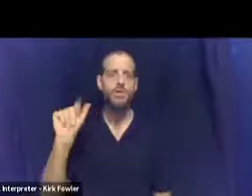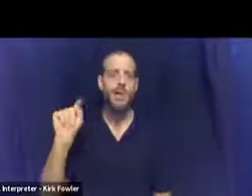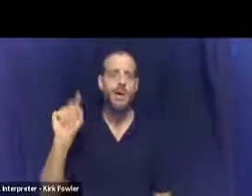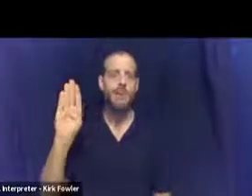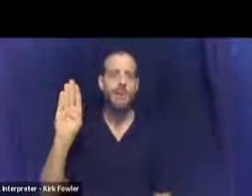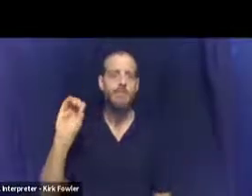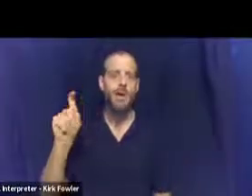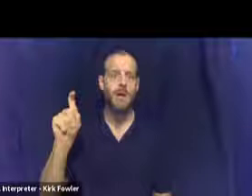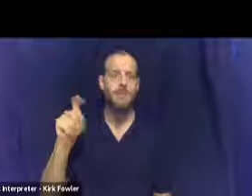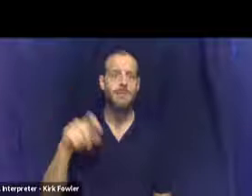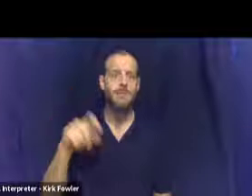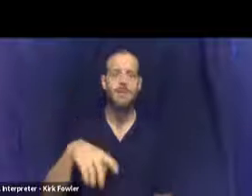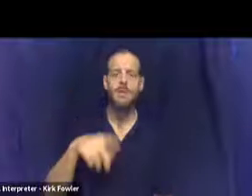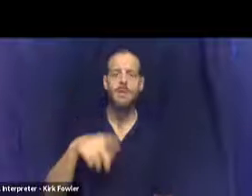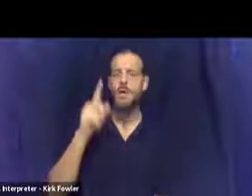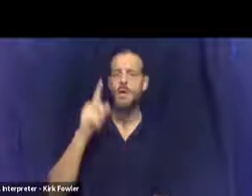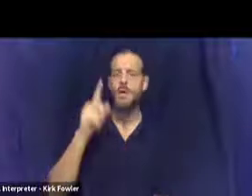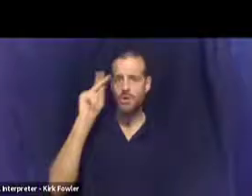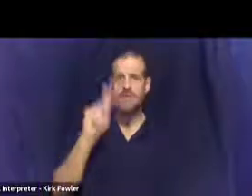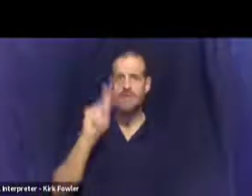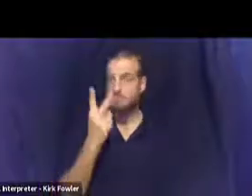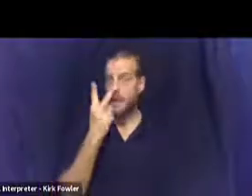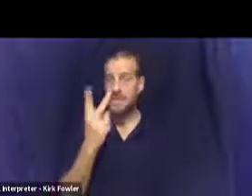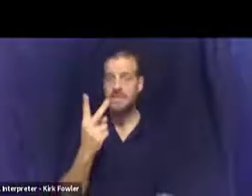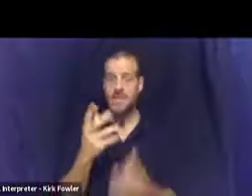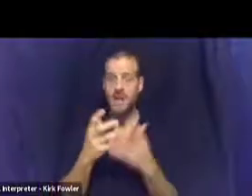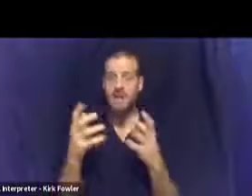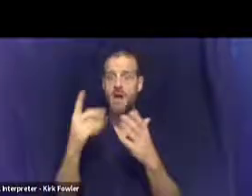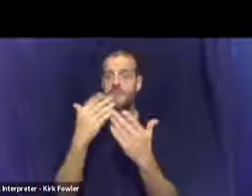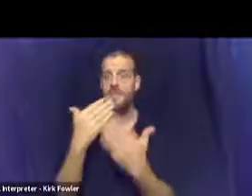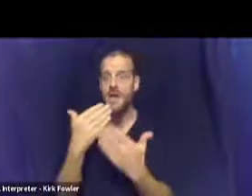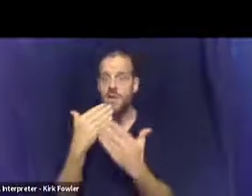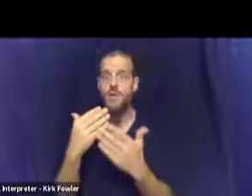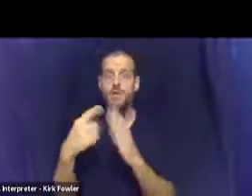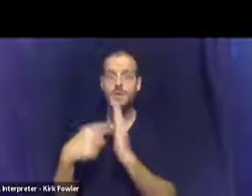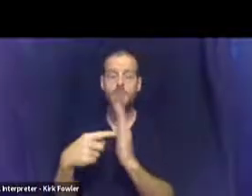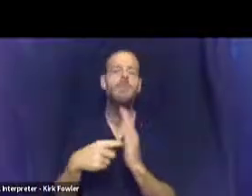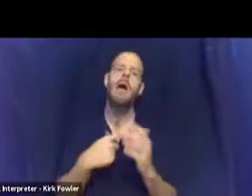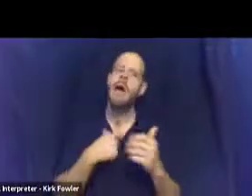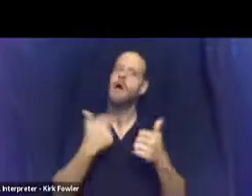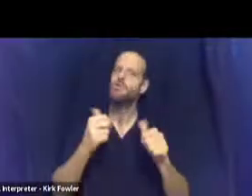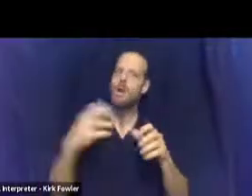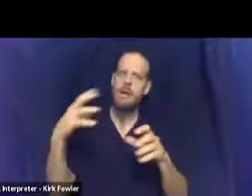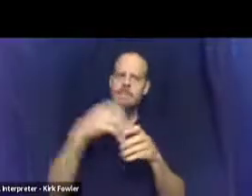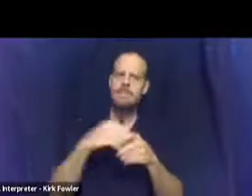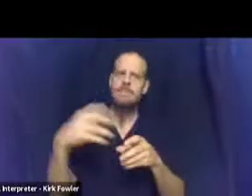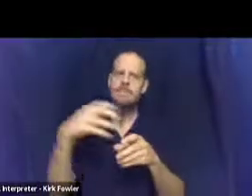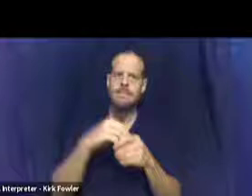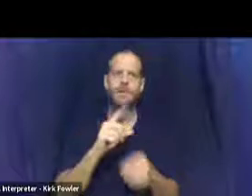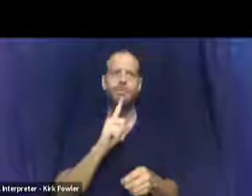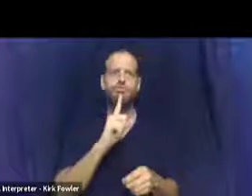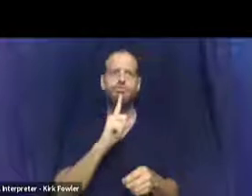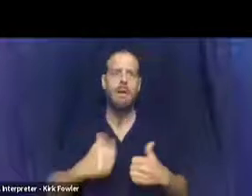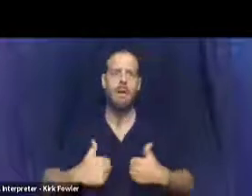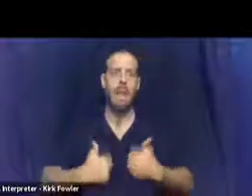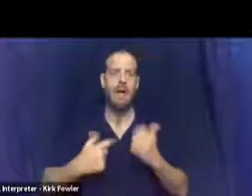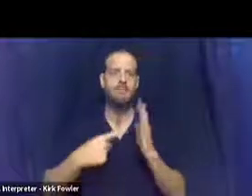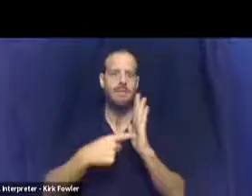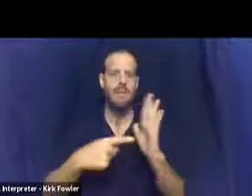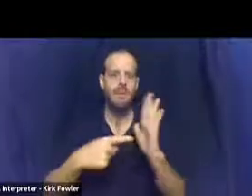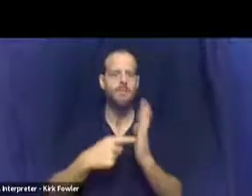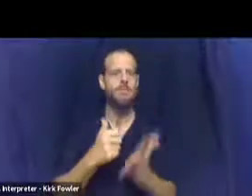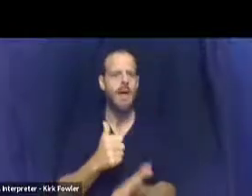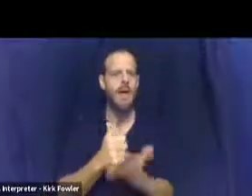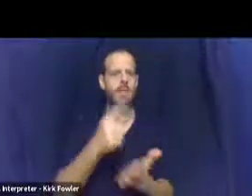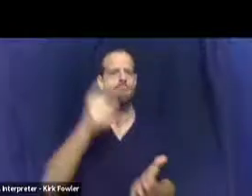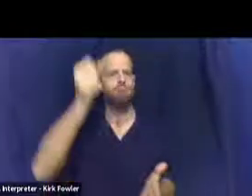Um, I see a lot of thank yous and that they love the examples. I tried to include as many real life examples because I really wanted to make sure that you could